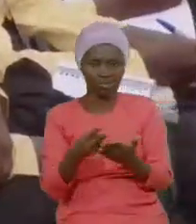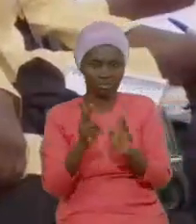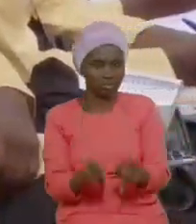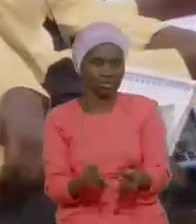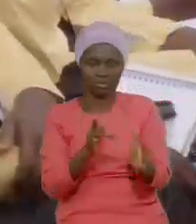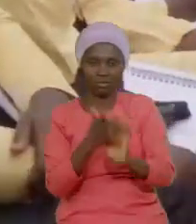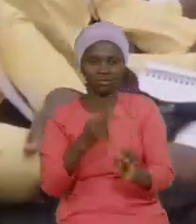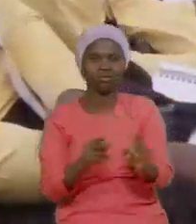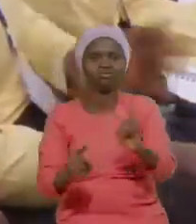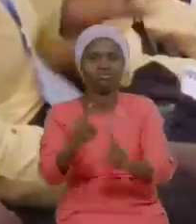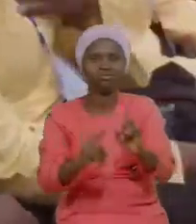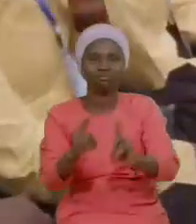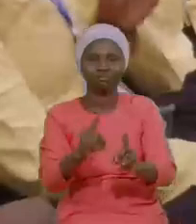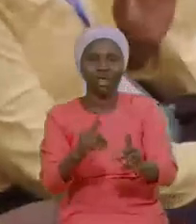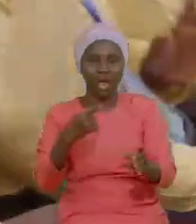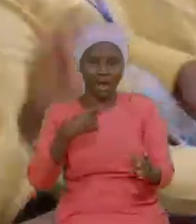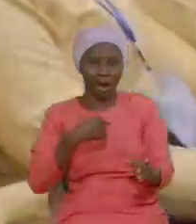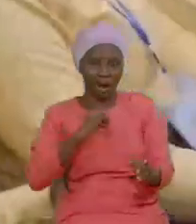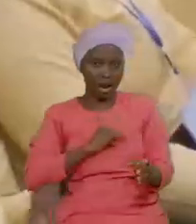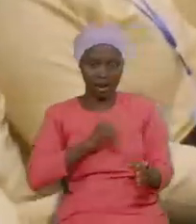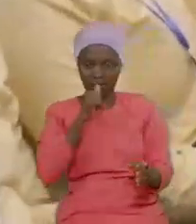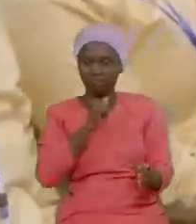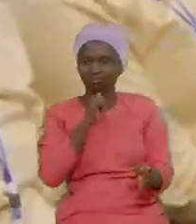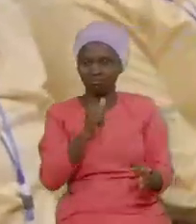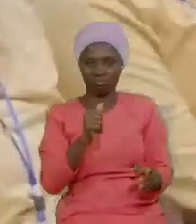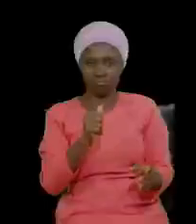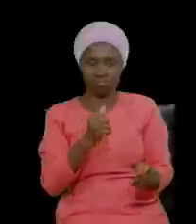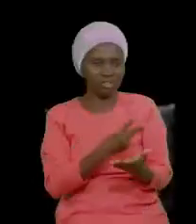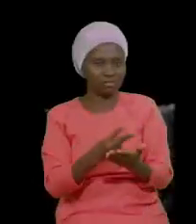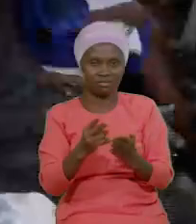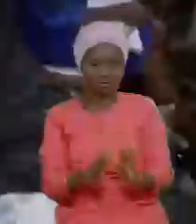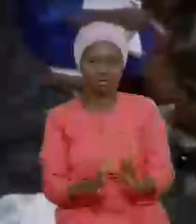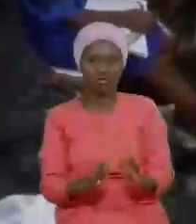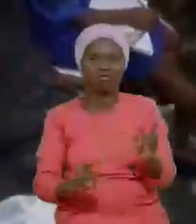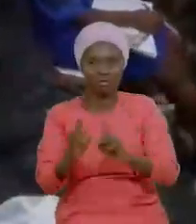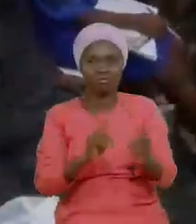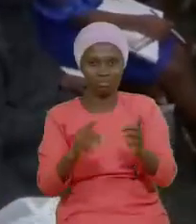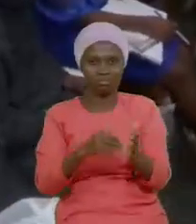Say, I am not a failure. Say it very well.